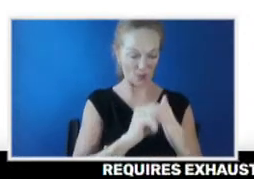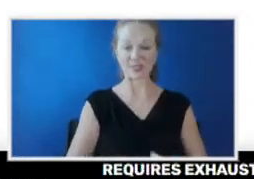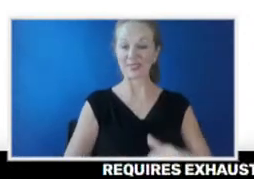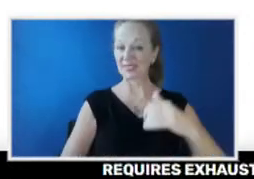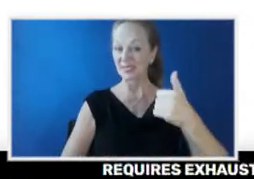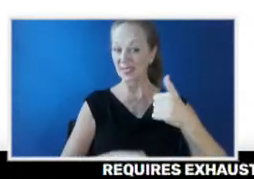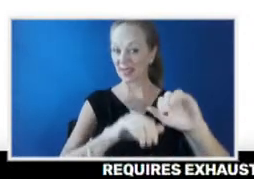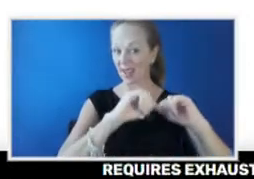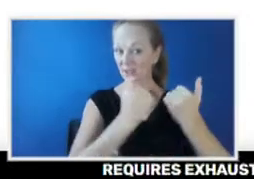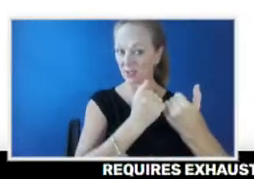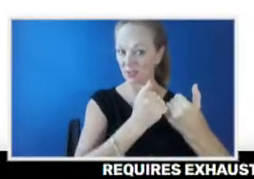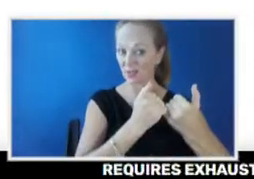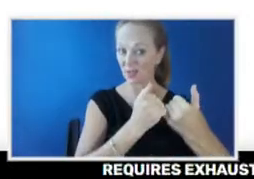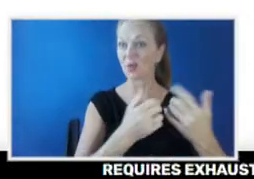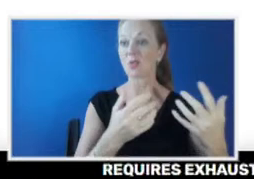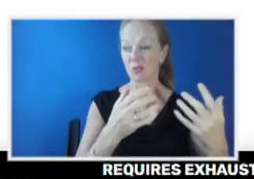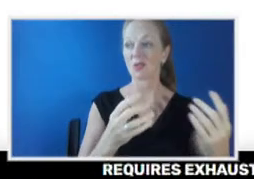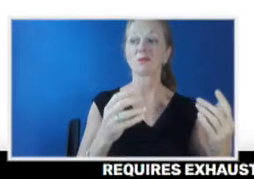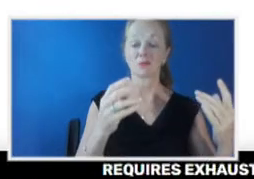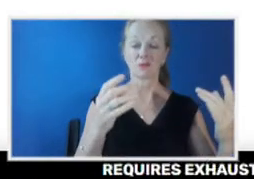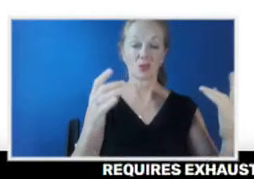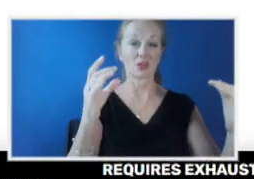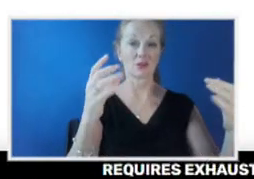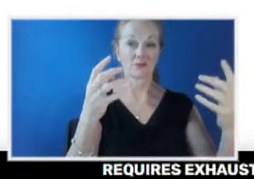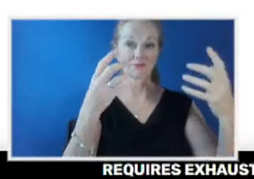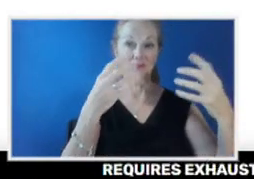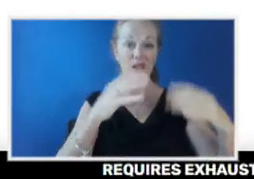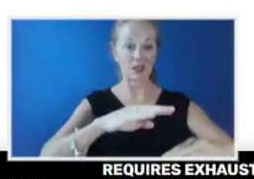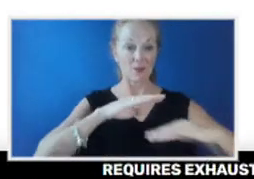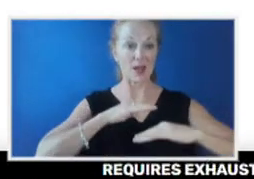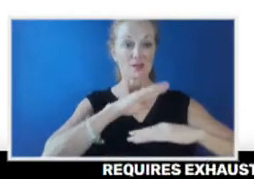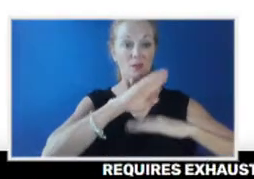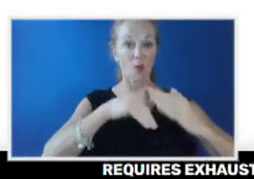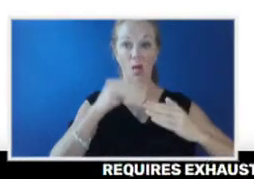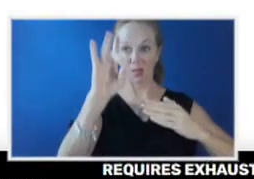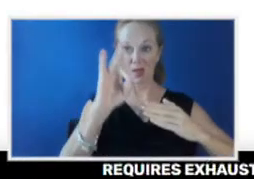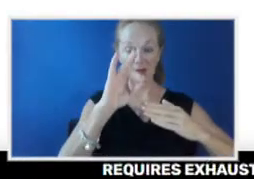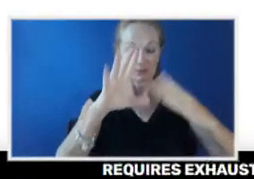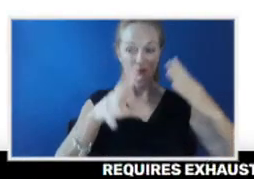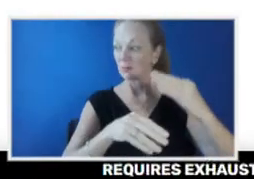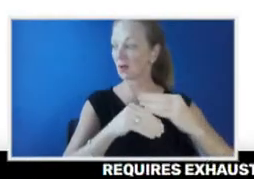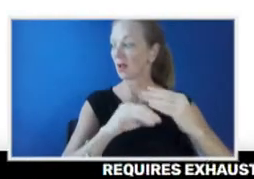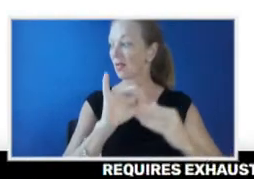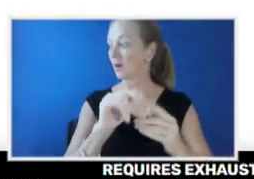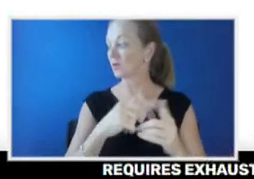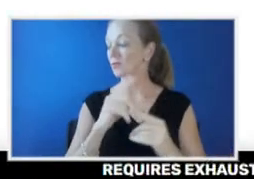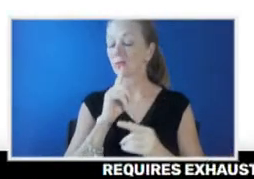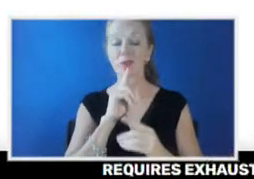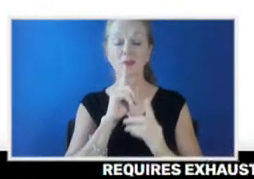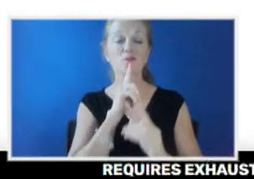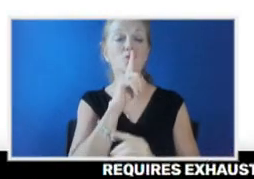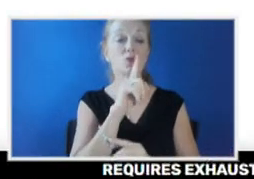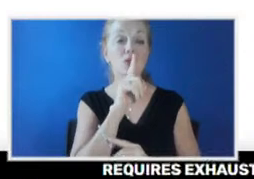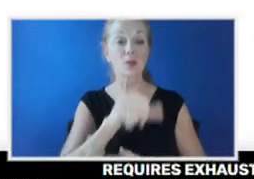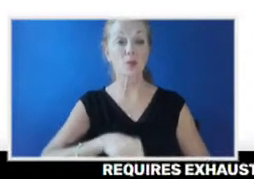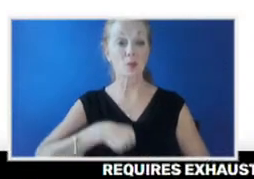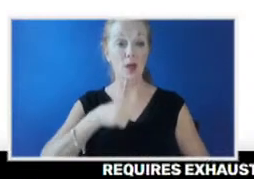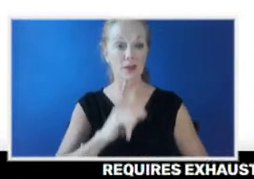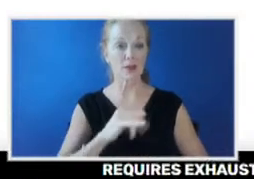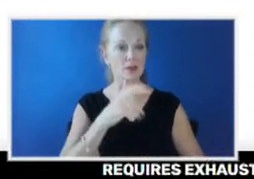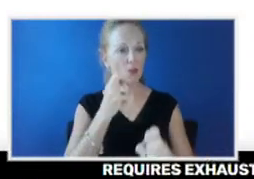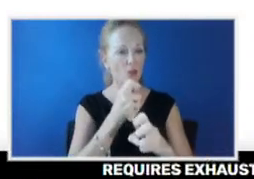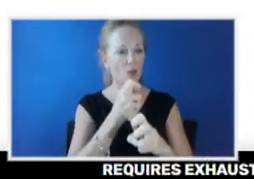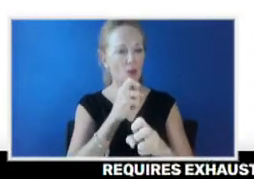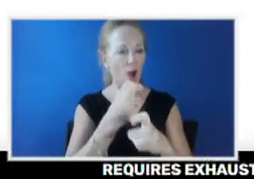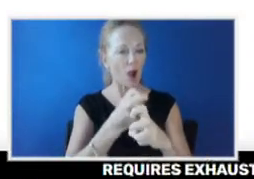with all 8 of these recommendations. And that was something that we were very proud of and took a lot of hard work